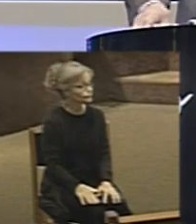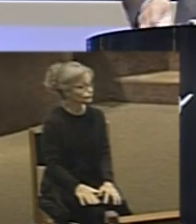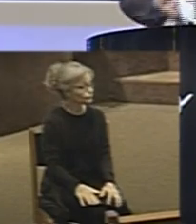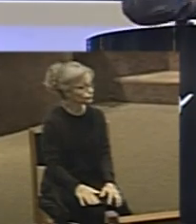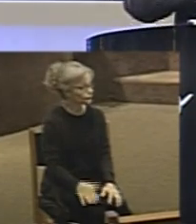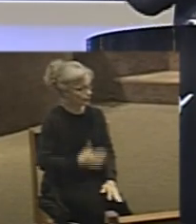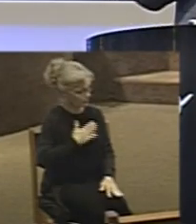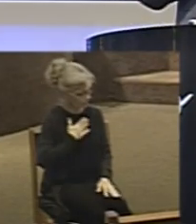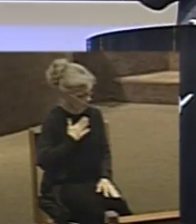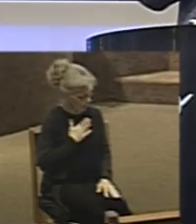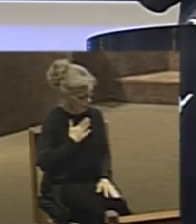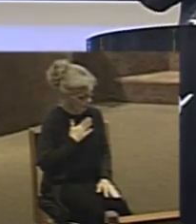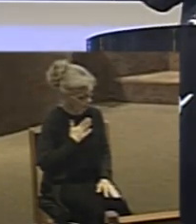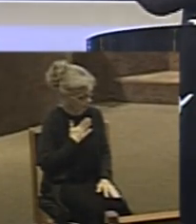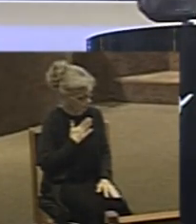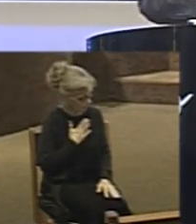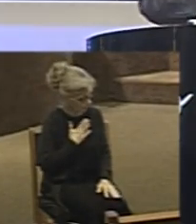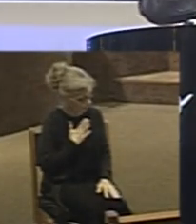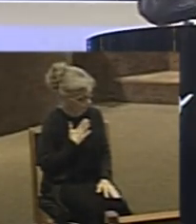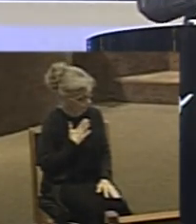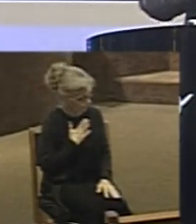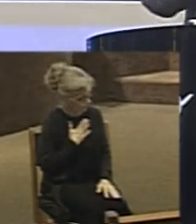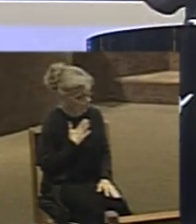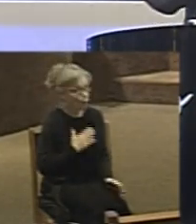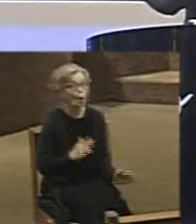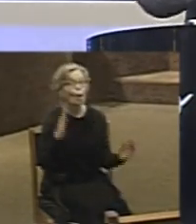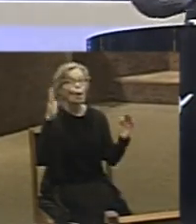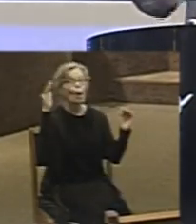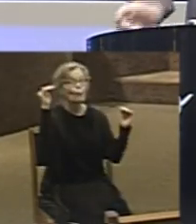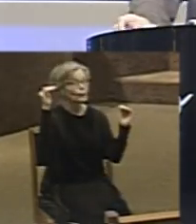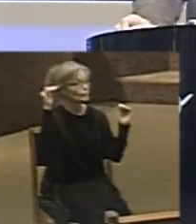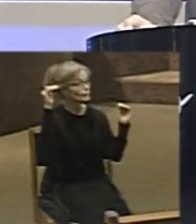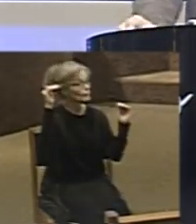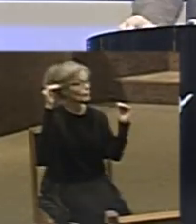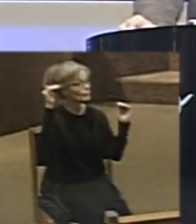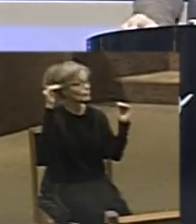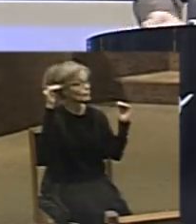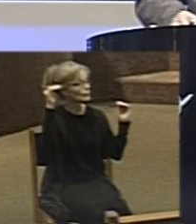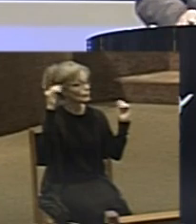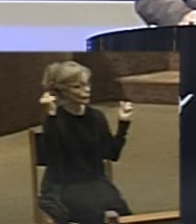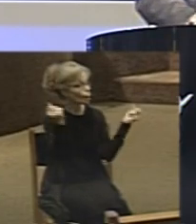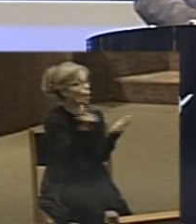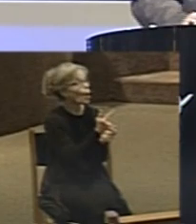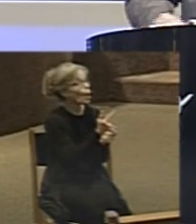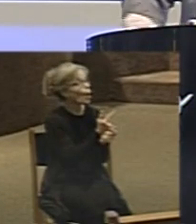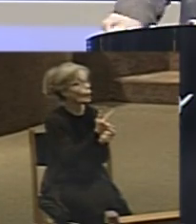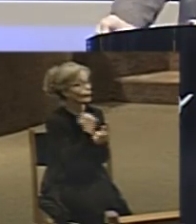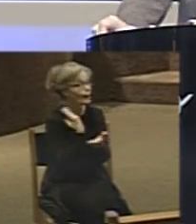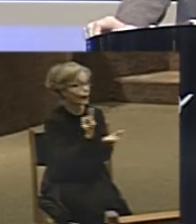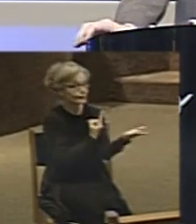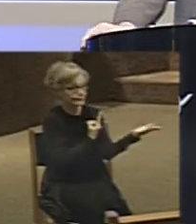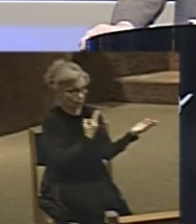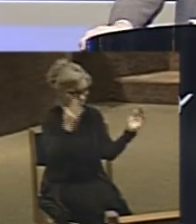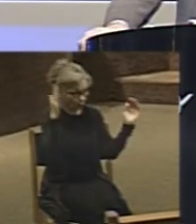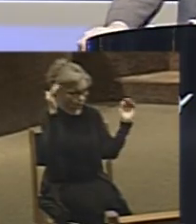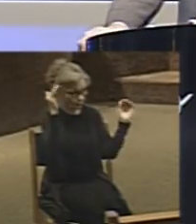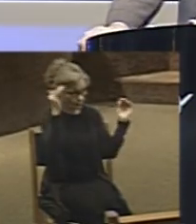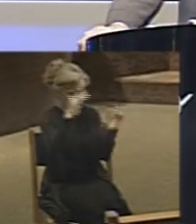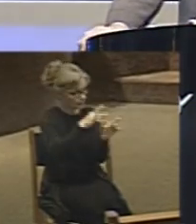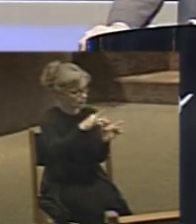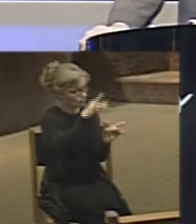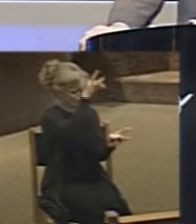And it's my considered hope that not a few of us, spiritually at